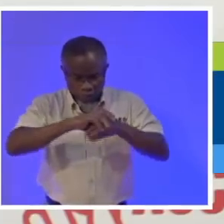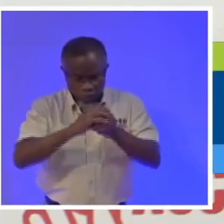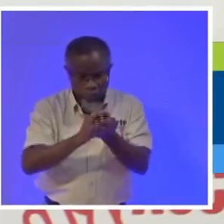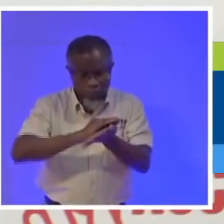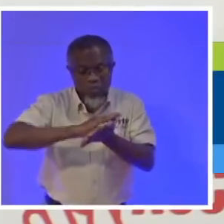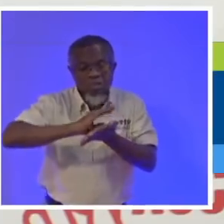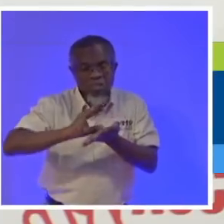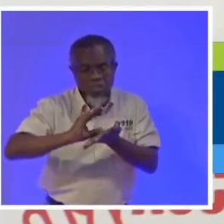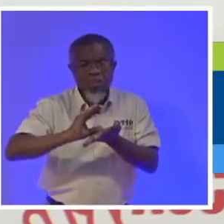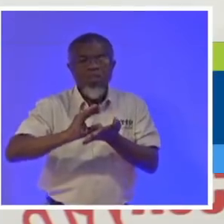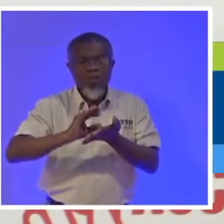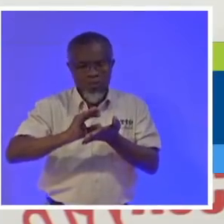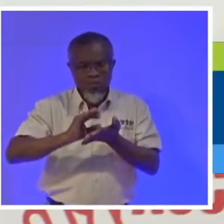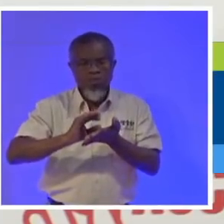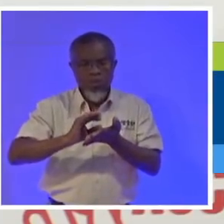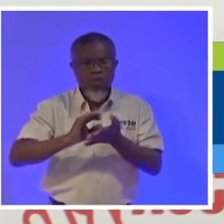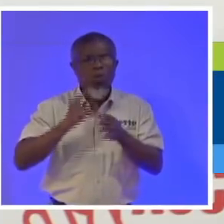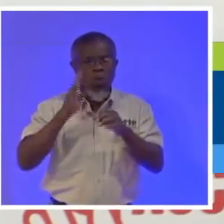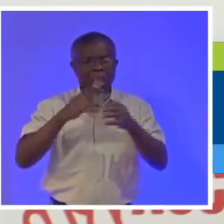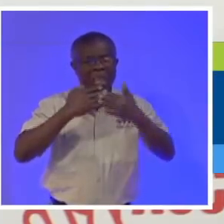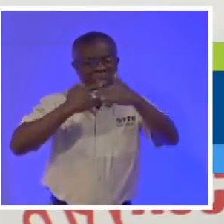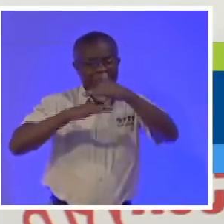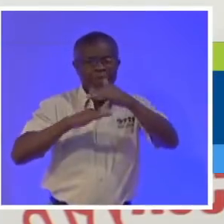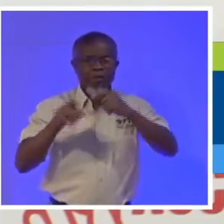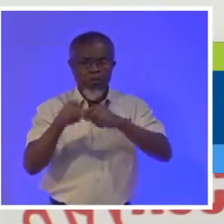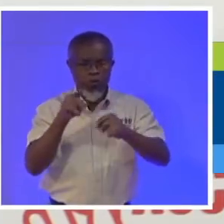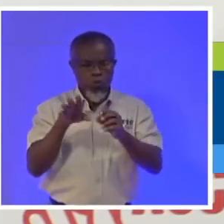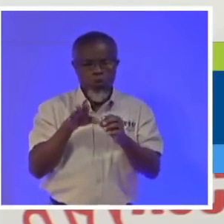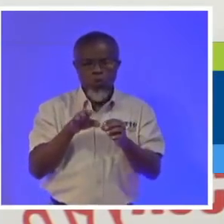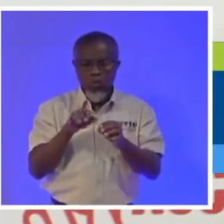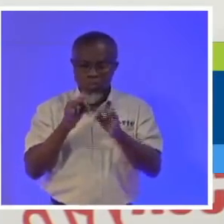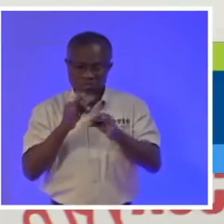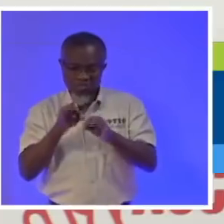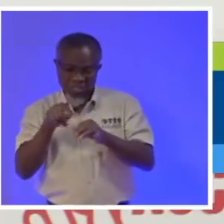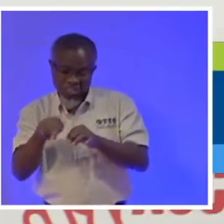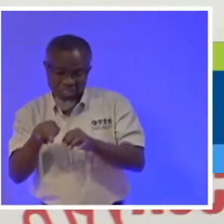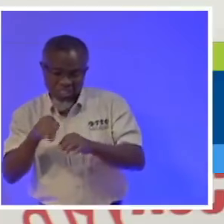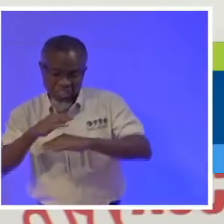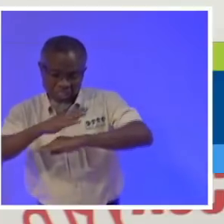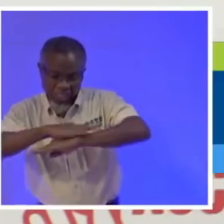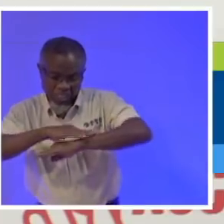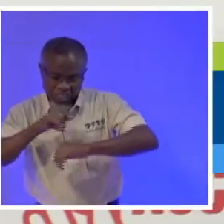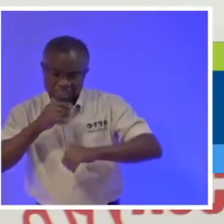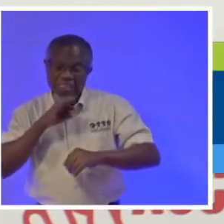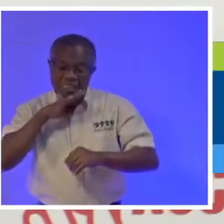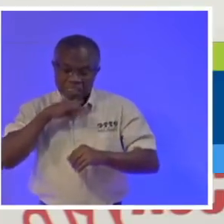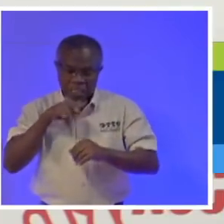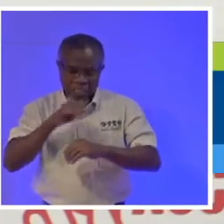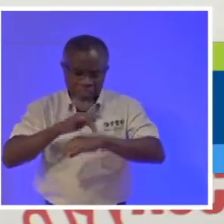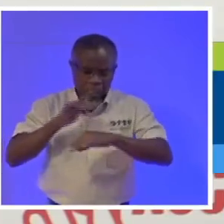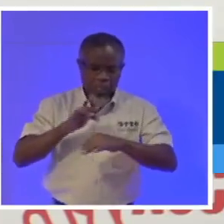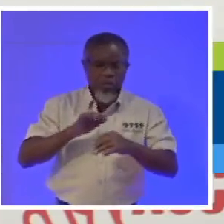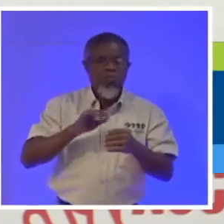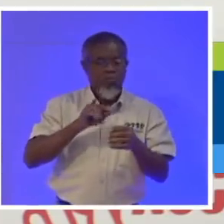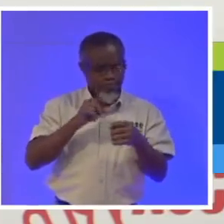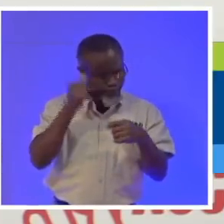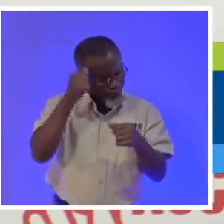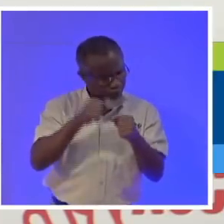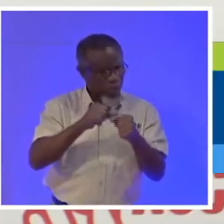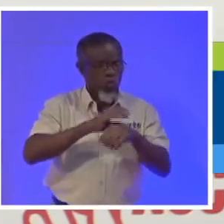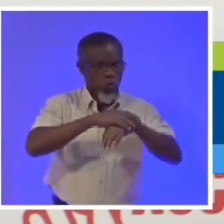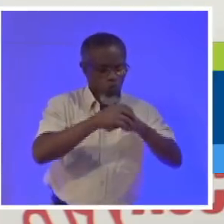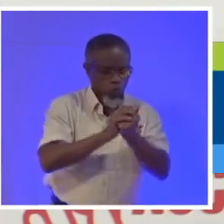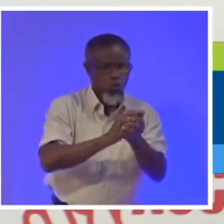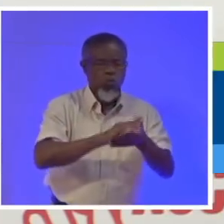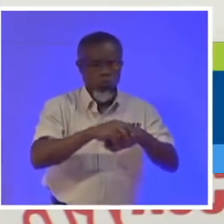your distance. And on top of that, of course, we want to continue to encourage vaccination, which reduces the risk of being A, infected, B,